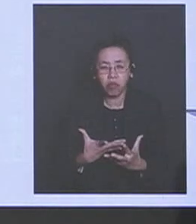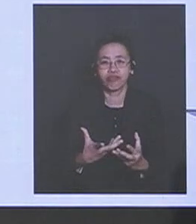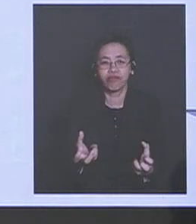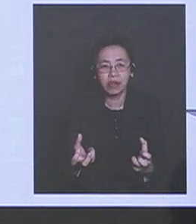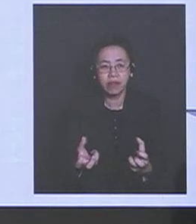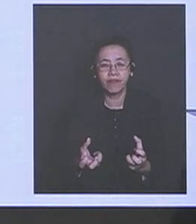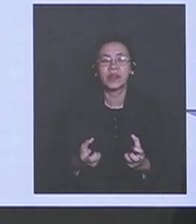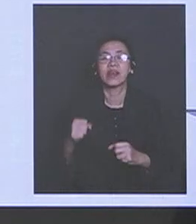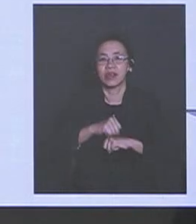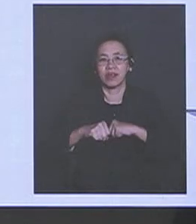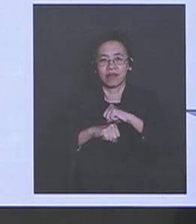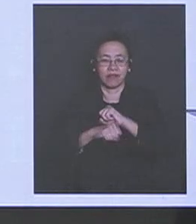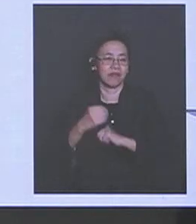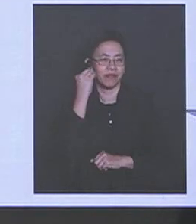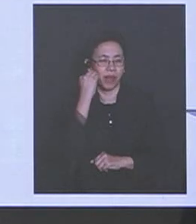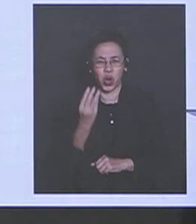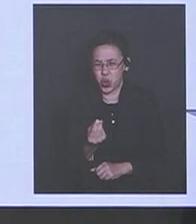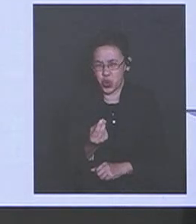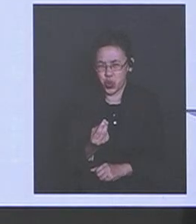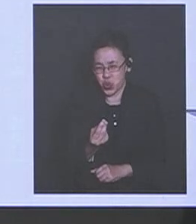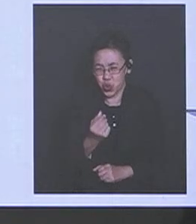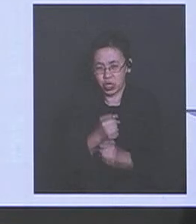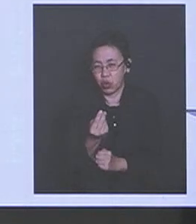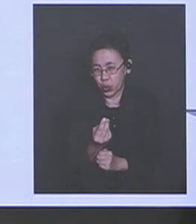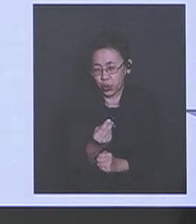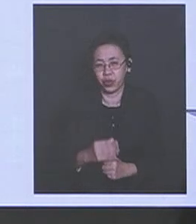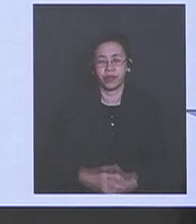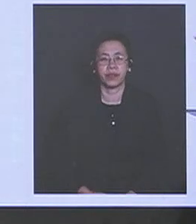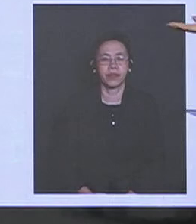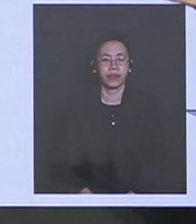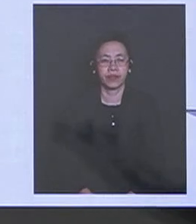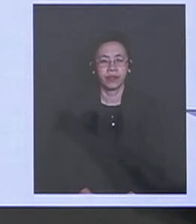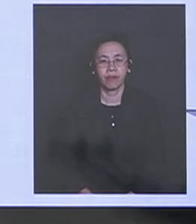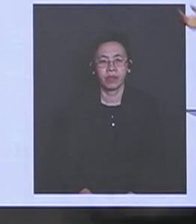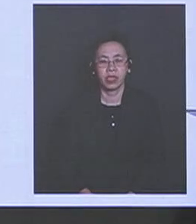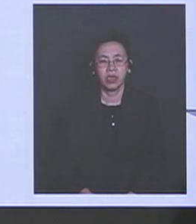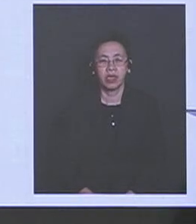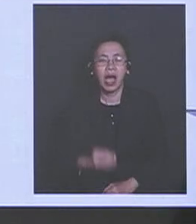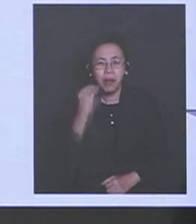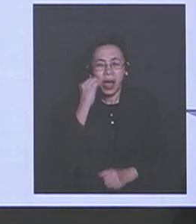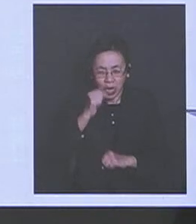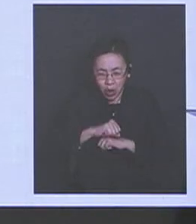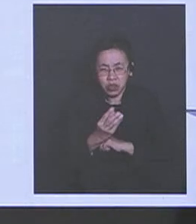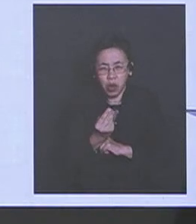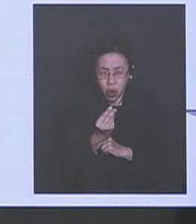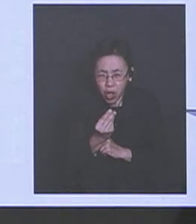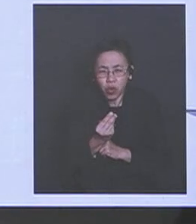we knew in New York, we don't have that kind of space. We don't have the luxury of parking that we could fill, so we had to develop a more stackable temporary